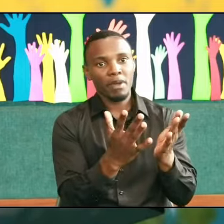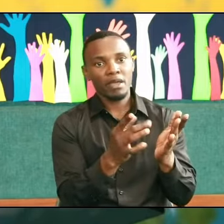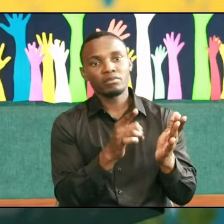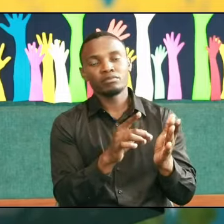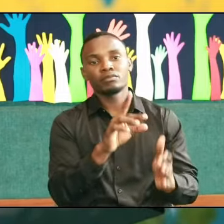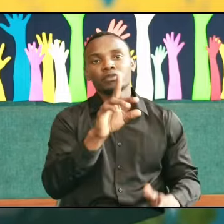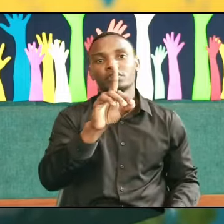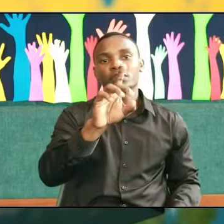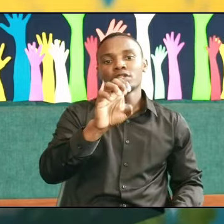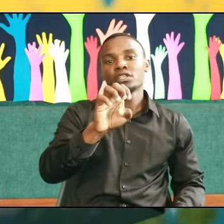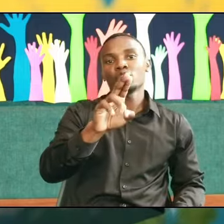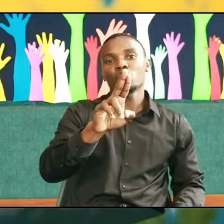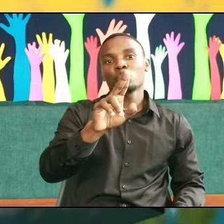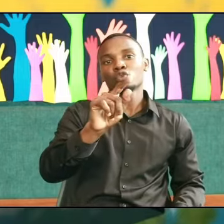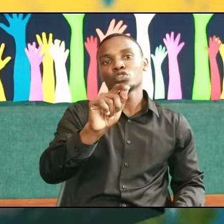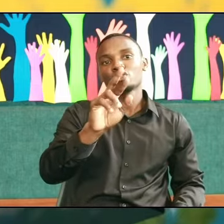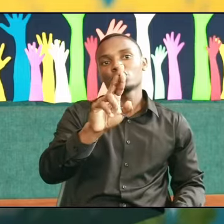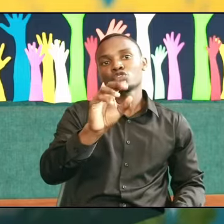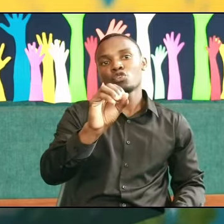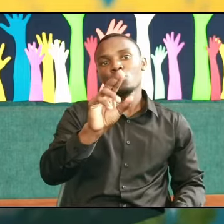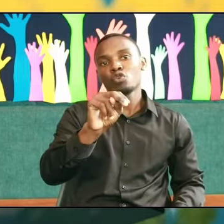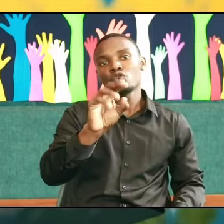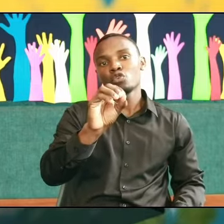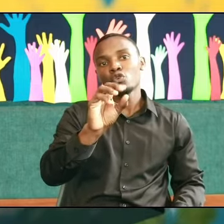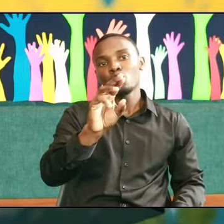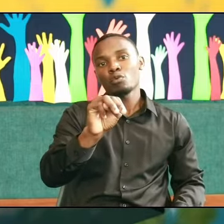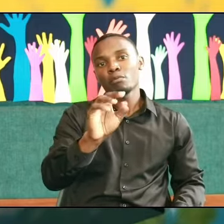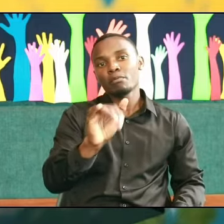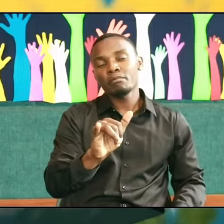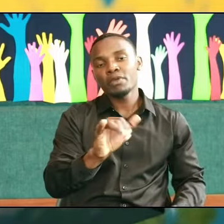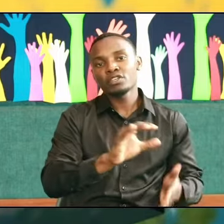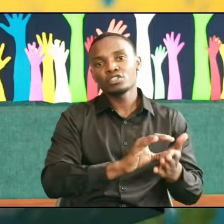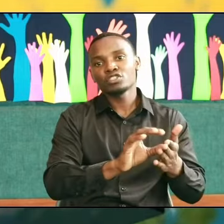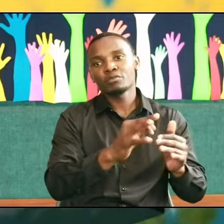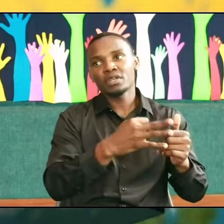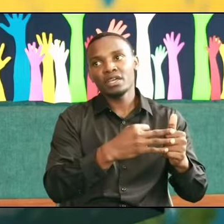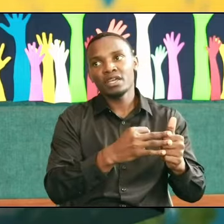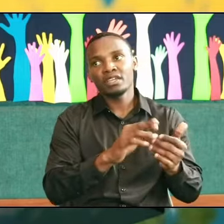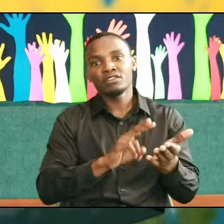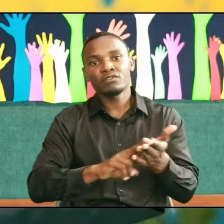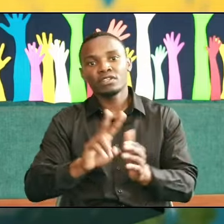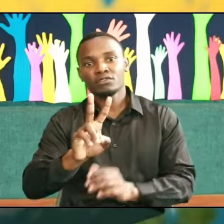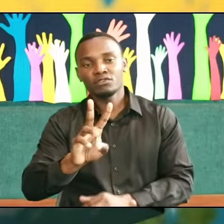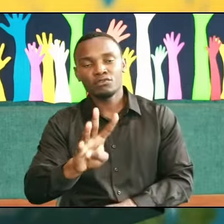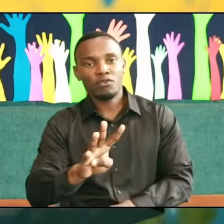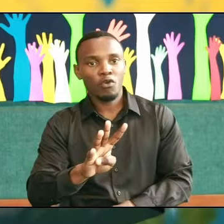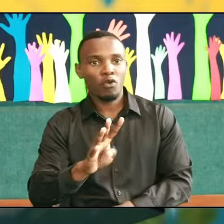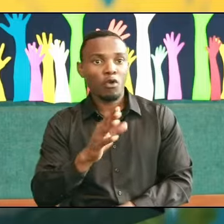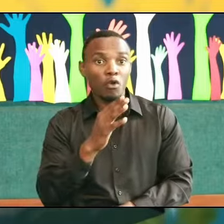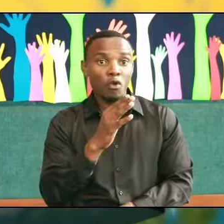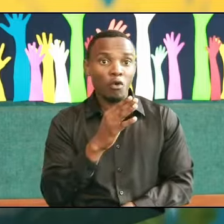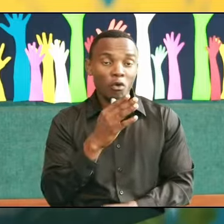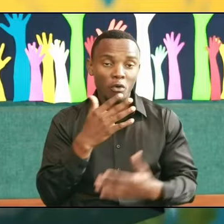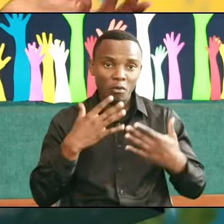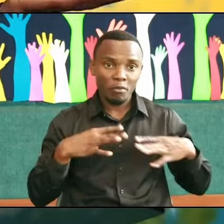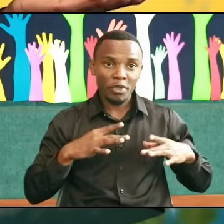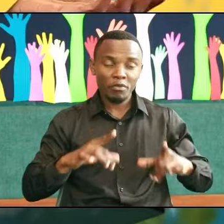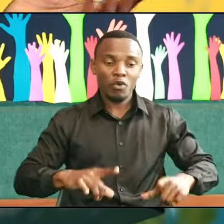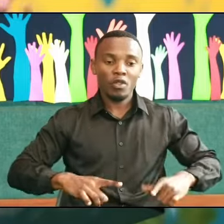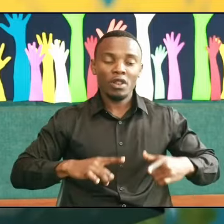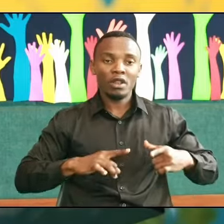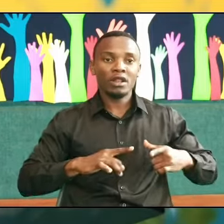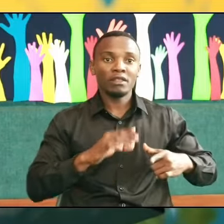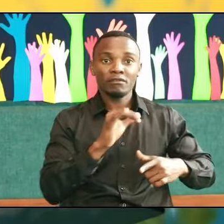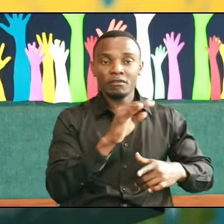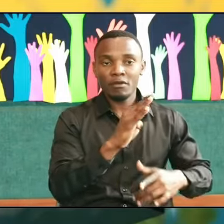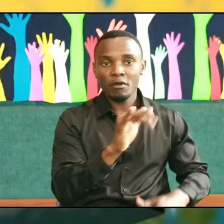Deuteronomy 8 verse 4, what does it say? Man shall not live by bread alone, but by what? By